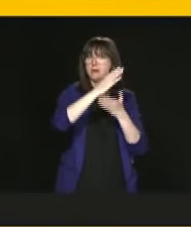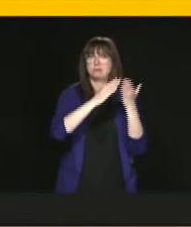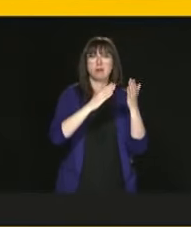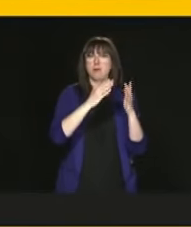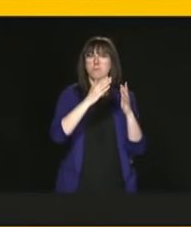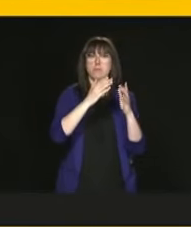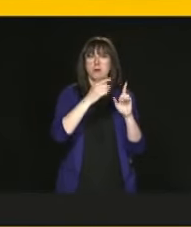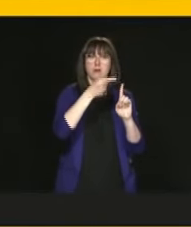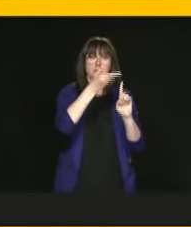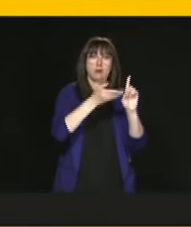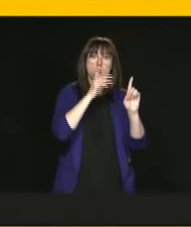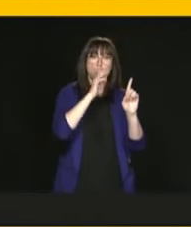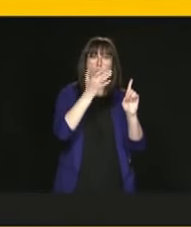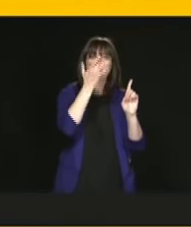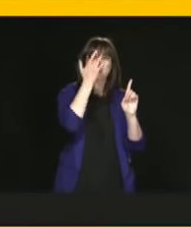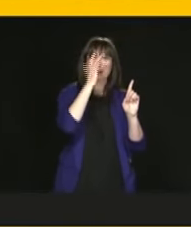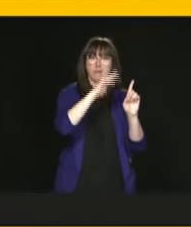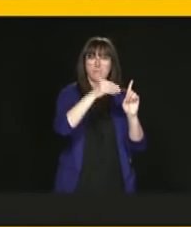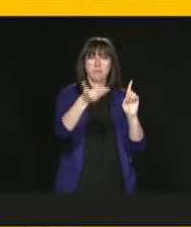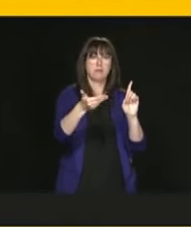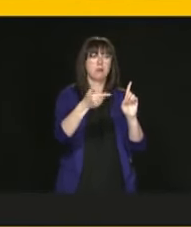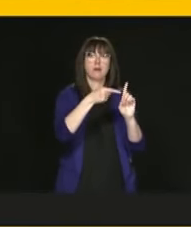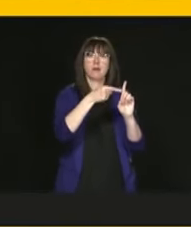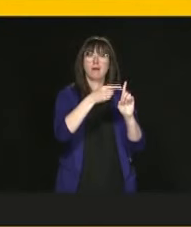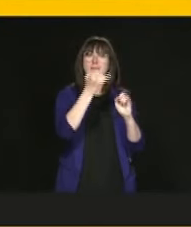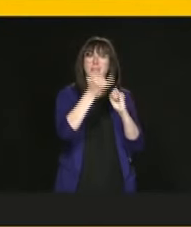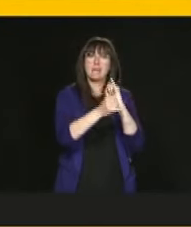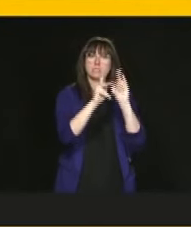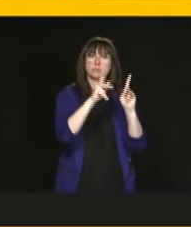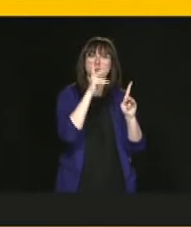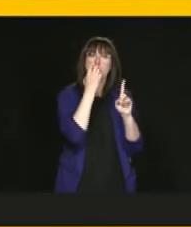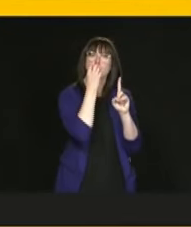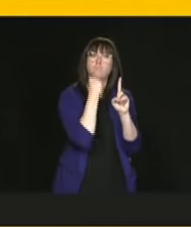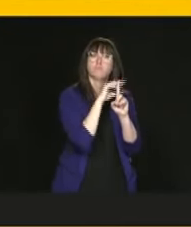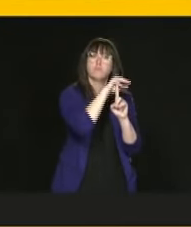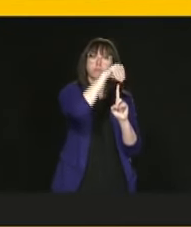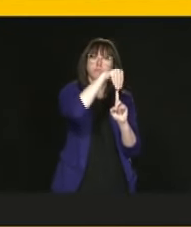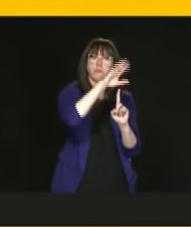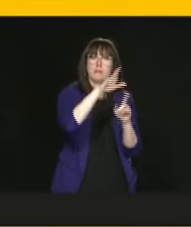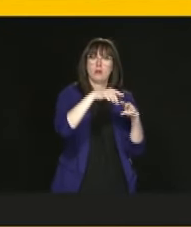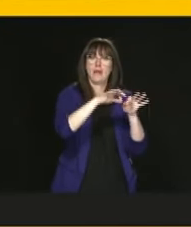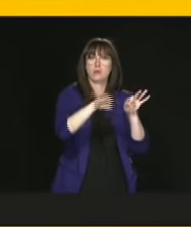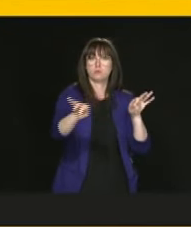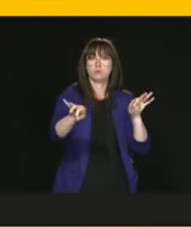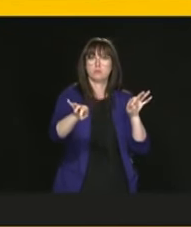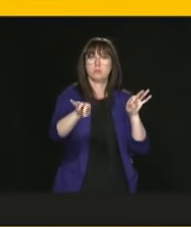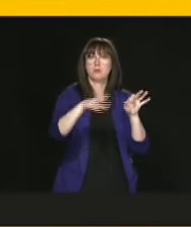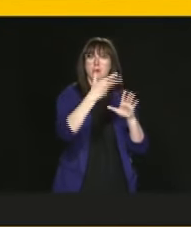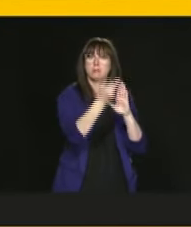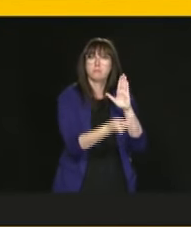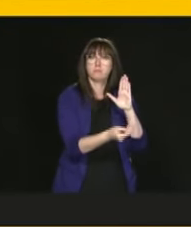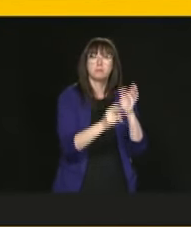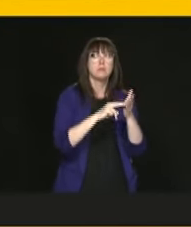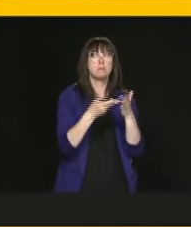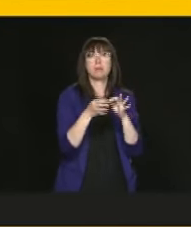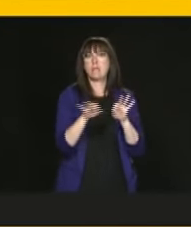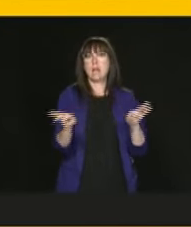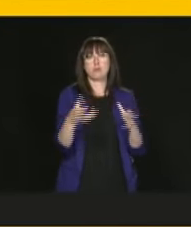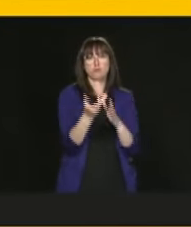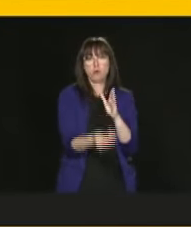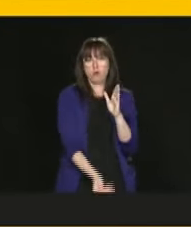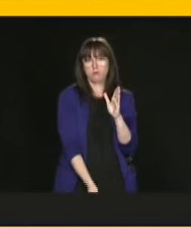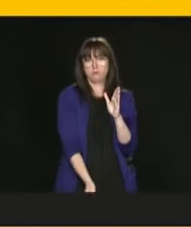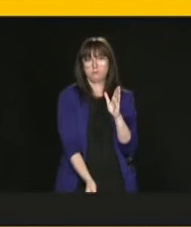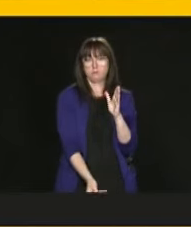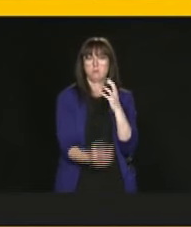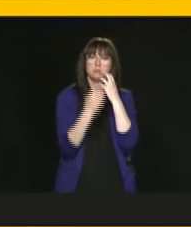disappear. So those are particular vulnerabilities that I see in my files. I think Tom sees them as well. And that risk is top of mind when we look at Indigenous